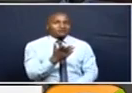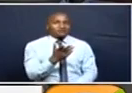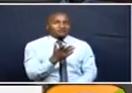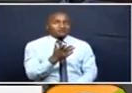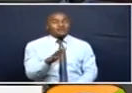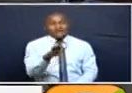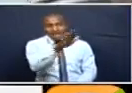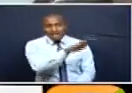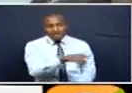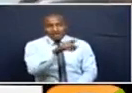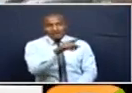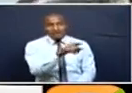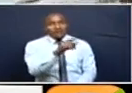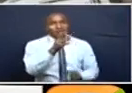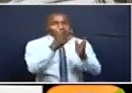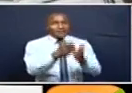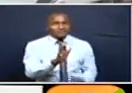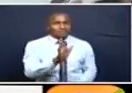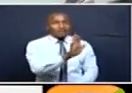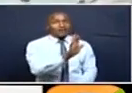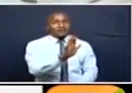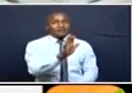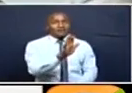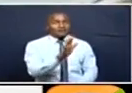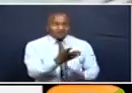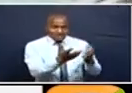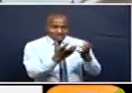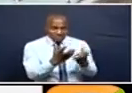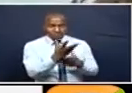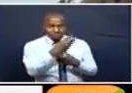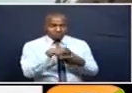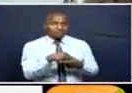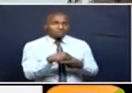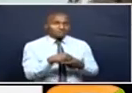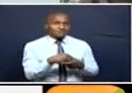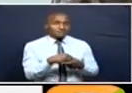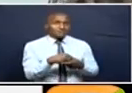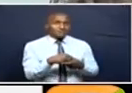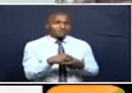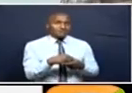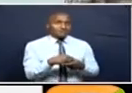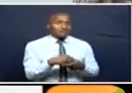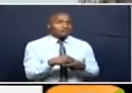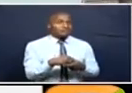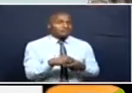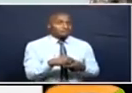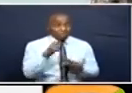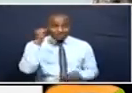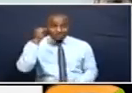region belongs to somebody who I will need to get to trade with. I want to say crowds in politics